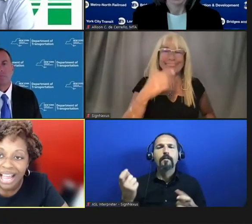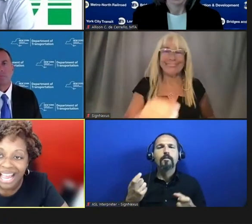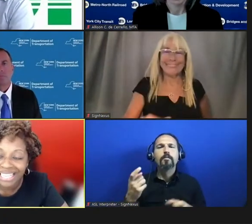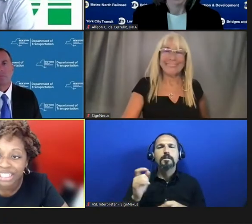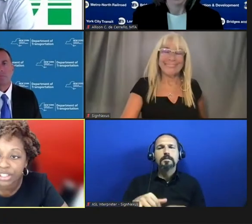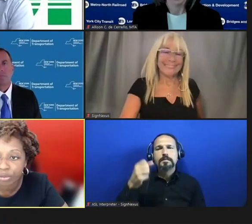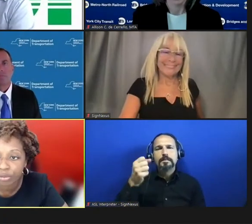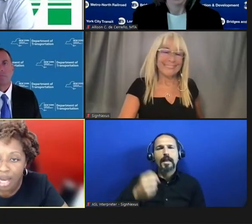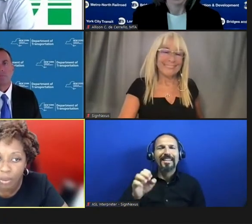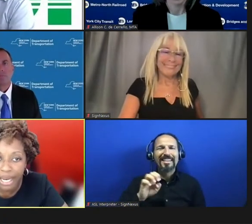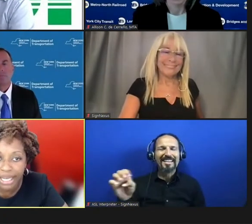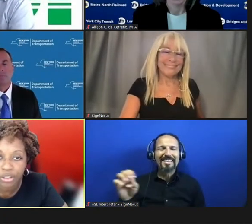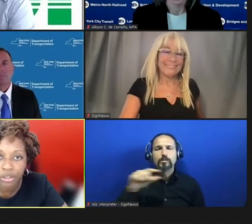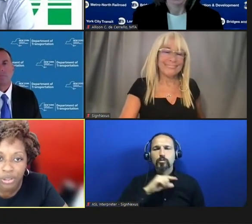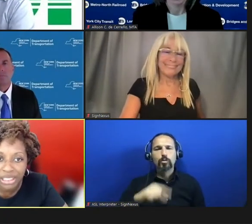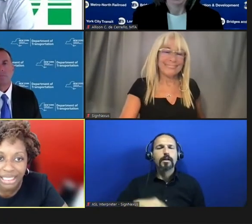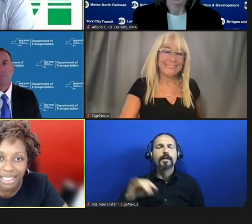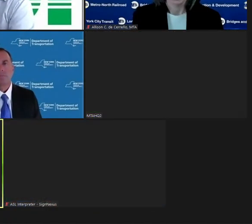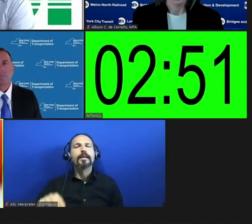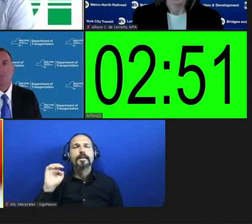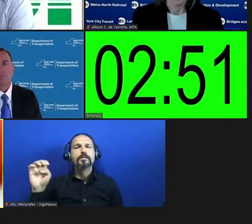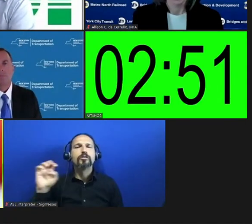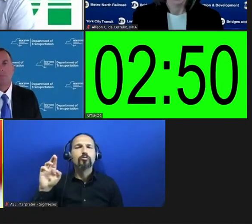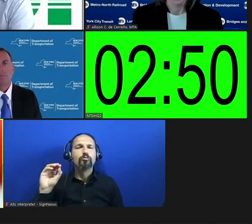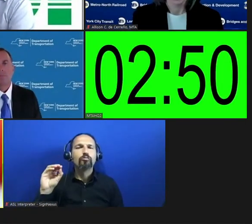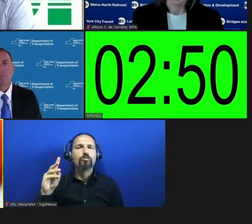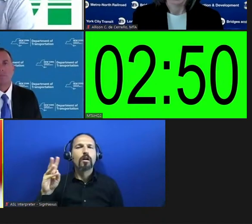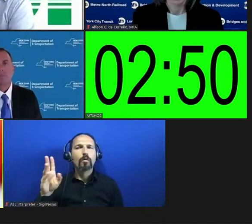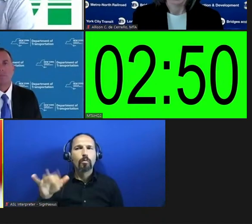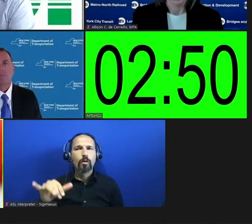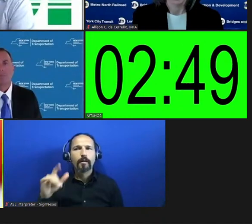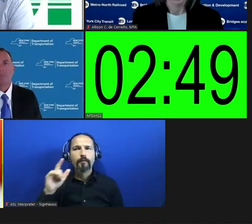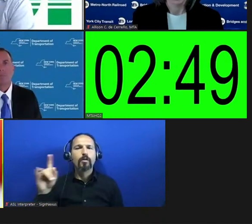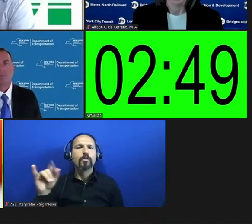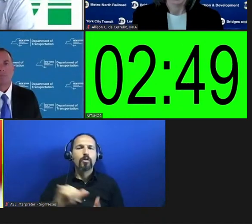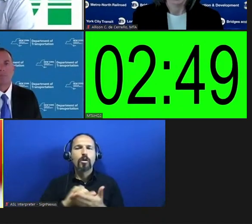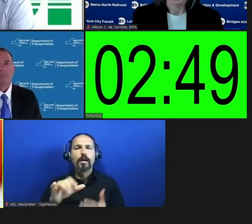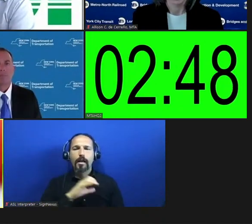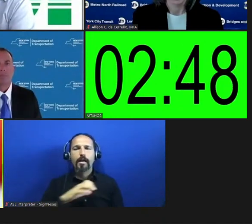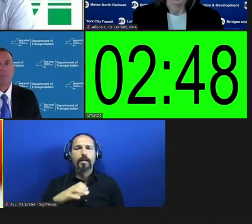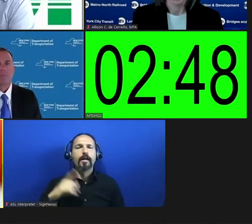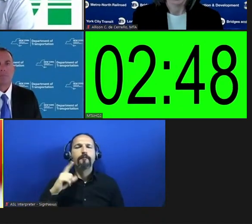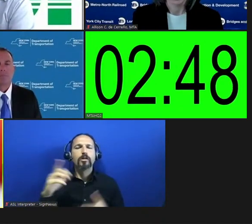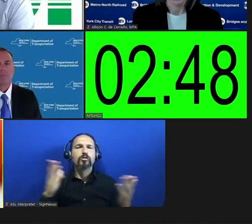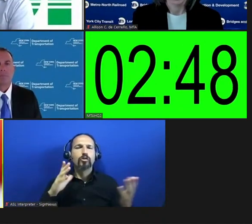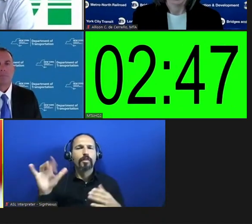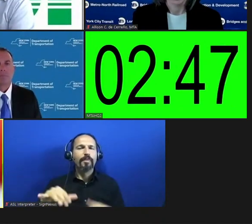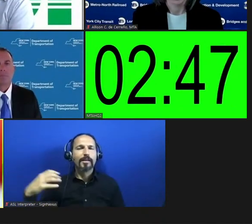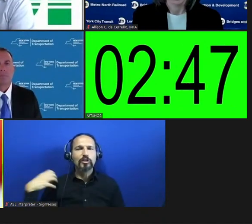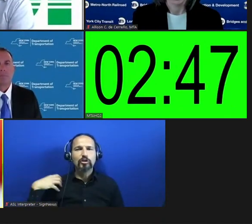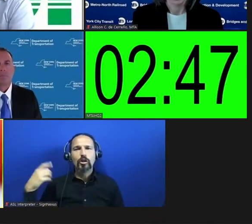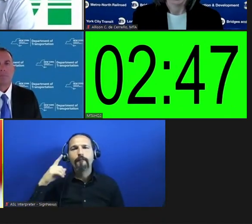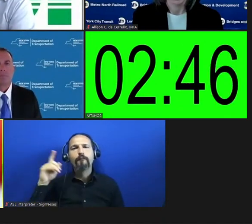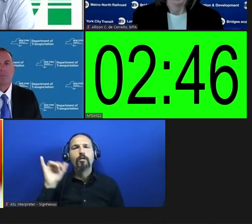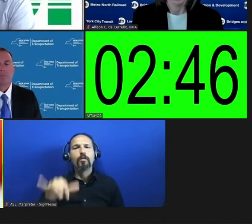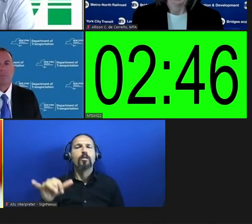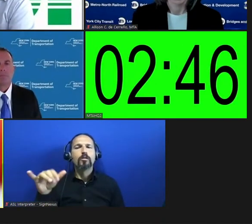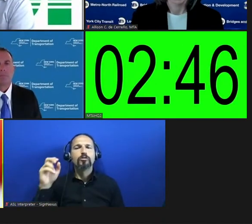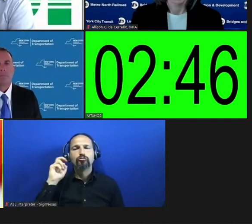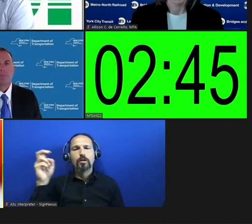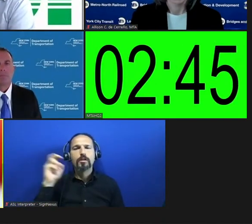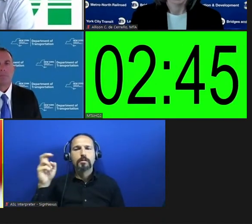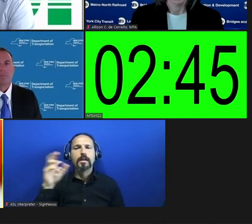queens and Eastern Rockaway and a New York City Council and serving as the chair of the committee on transportation and